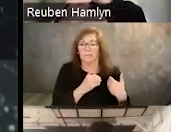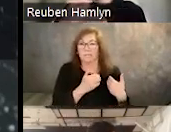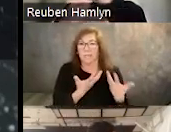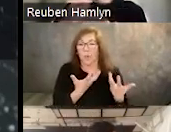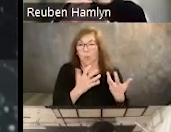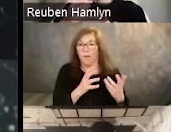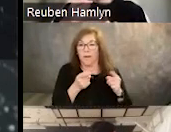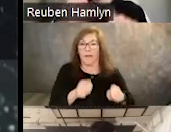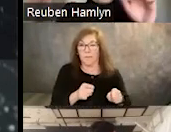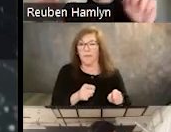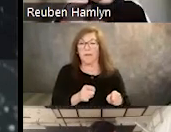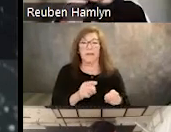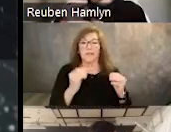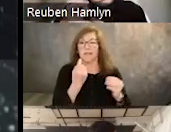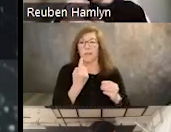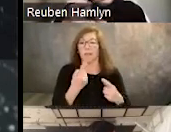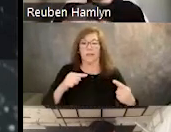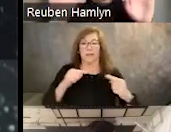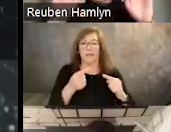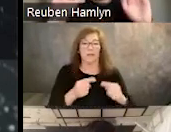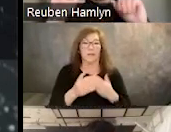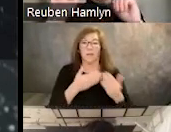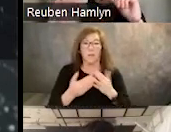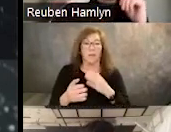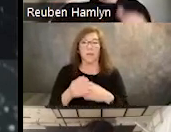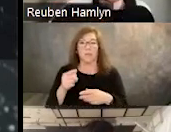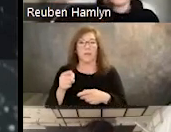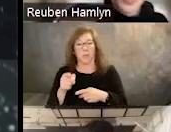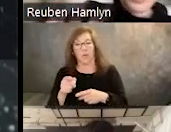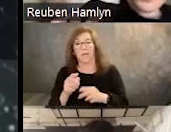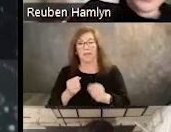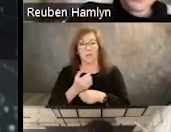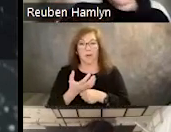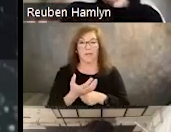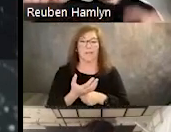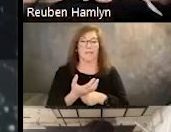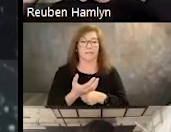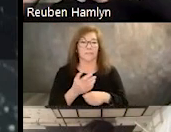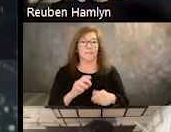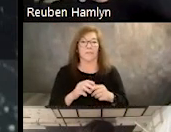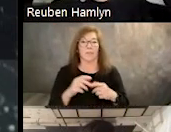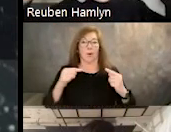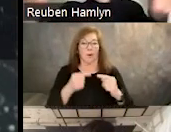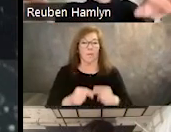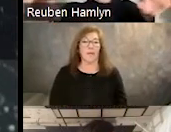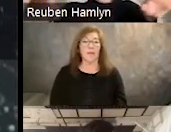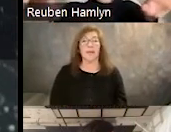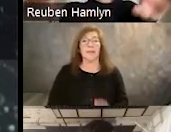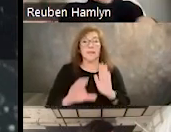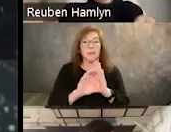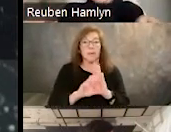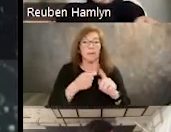put anyone in danger, even if they may be the perpetrator. But what we did with this image is we took an image from his actual